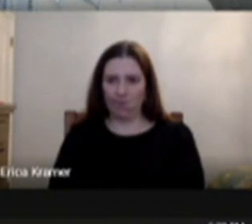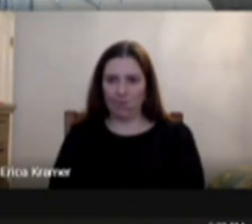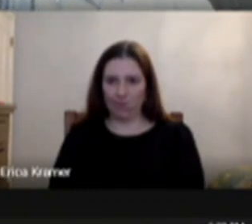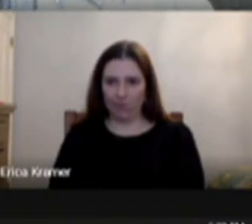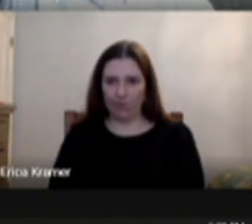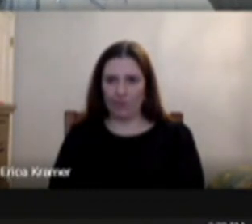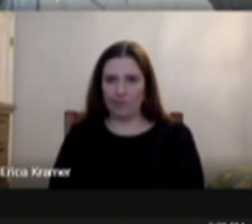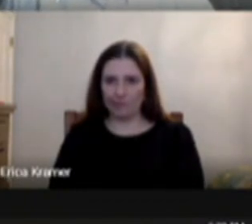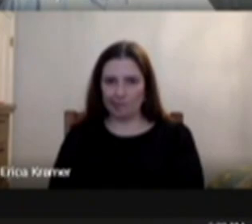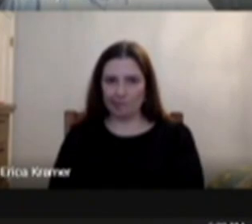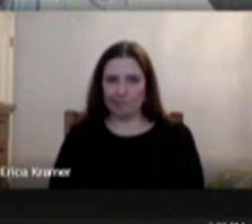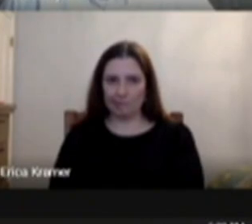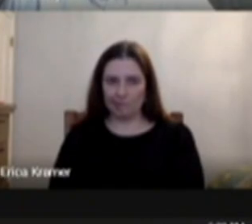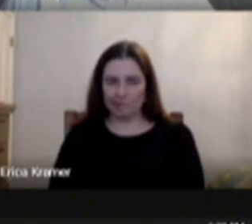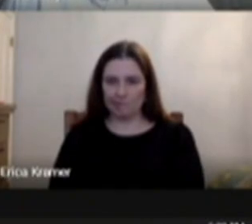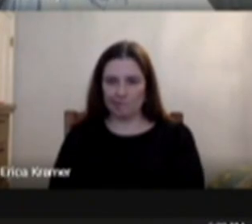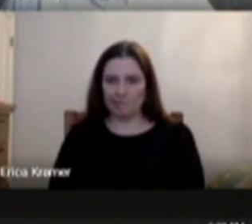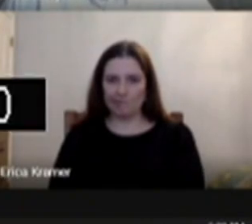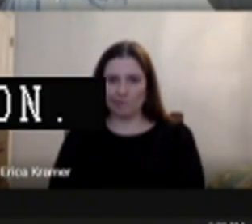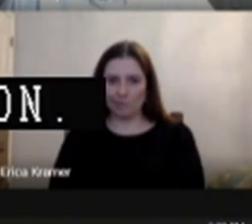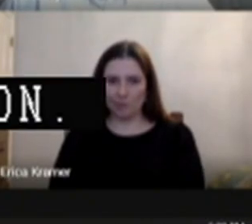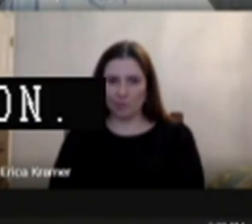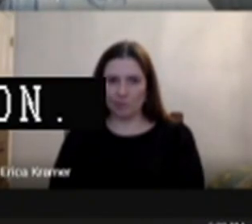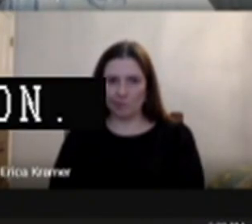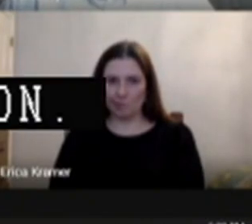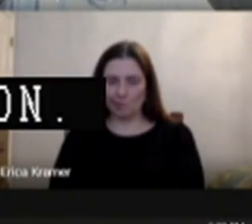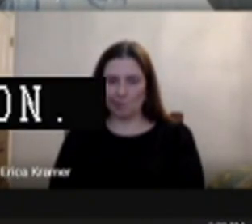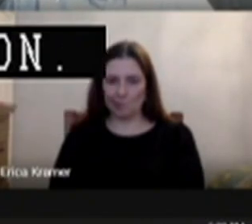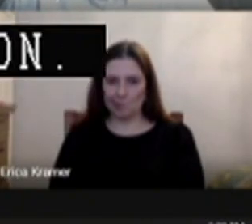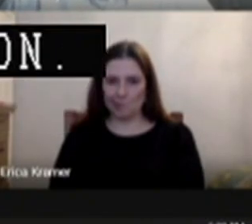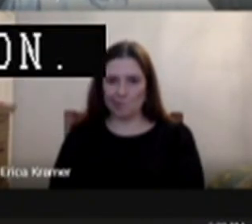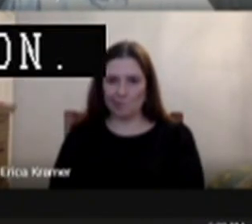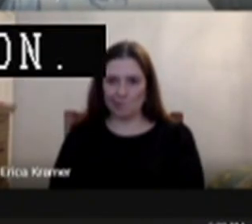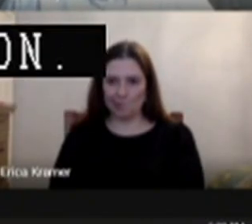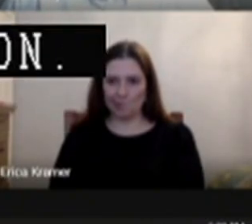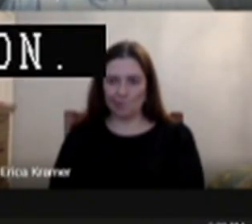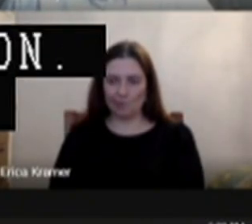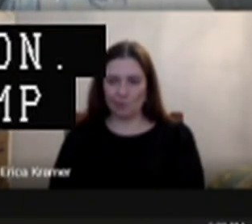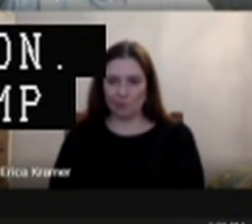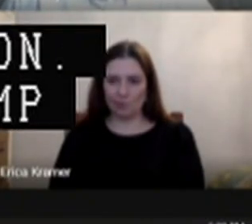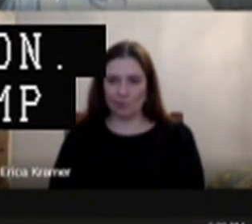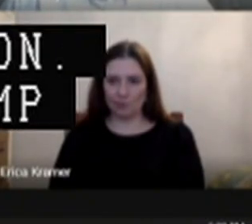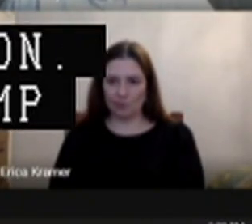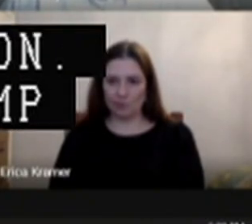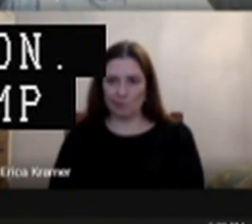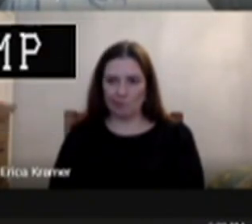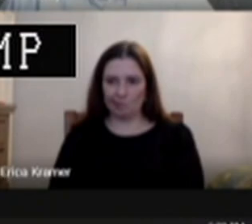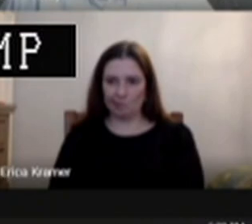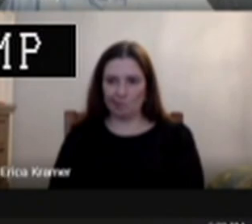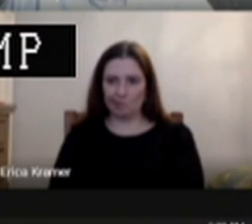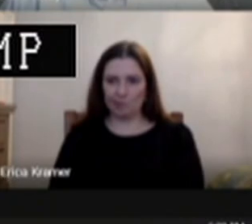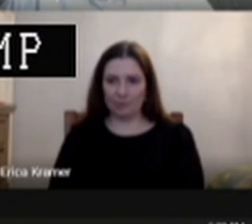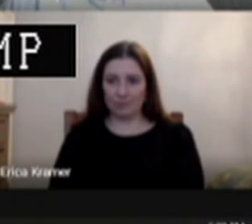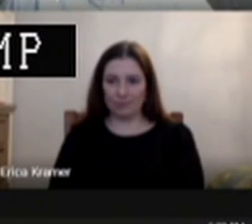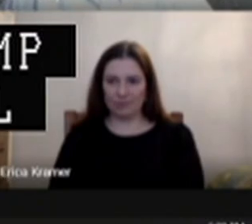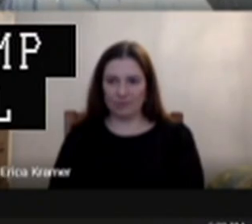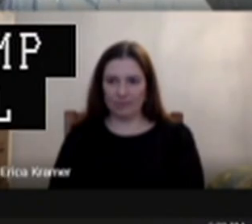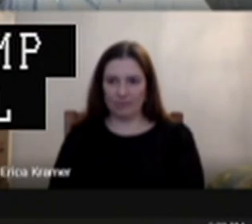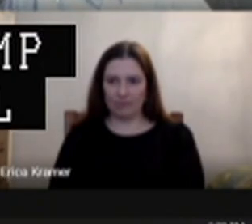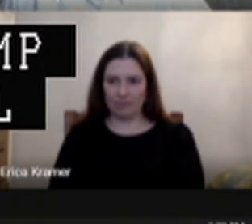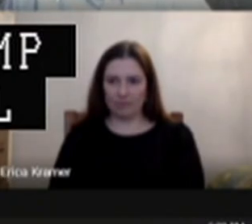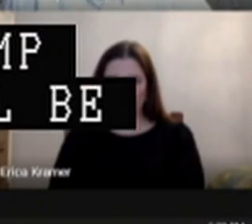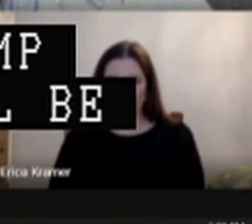bottom portion. And then this surface of that ramp will be a concrete surface. It'll be uniform and